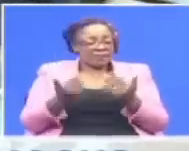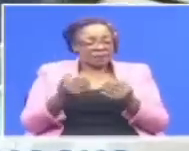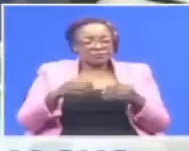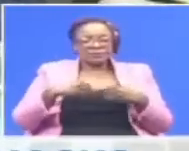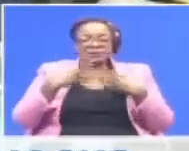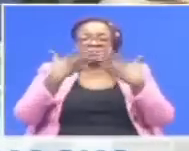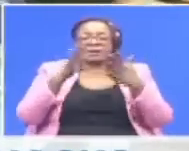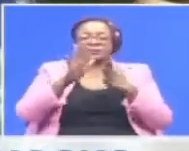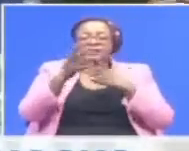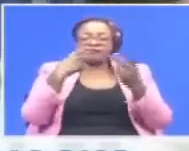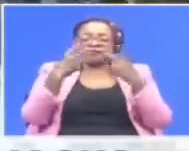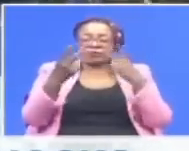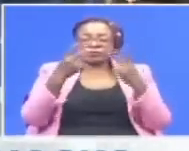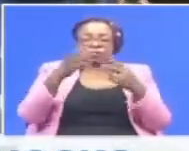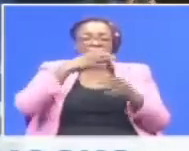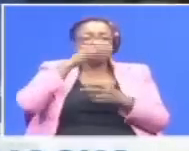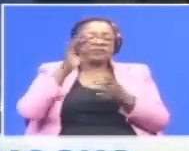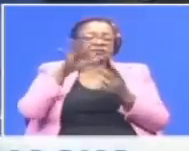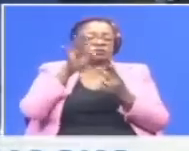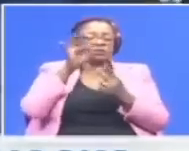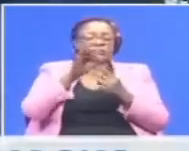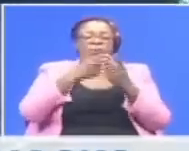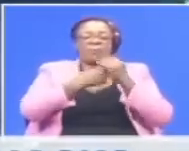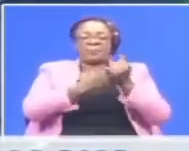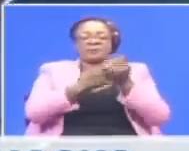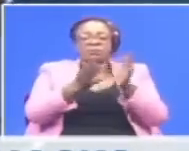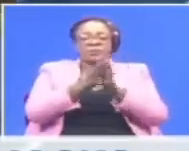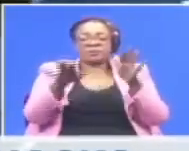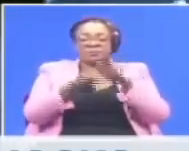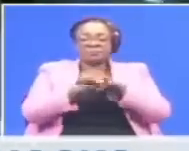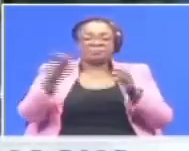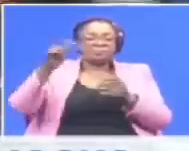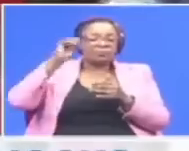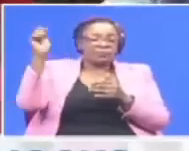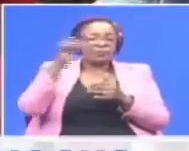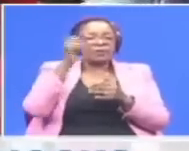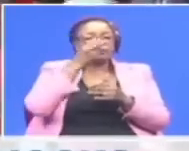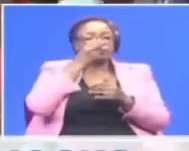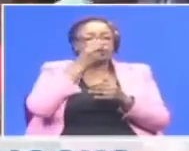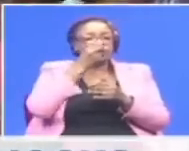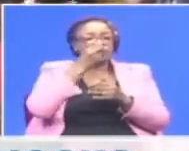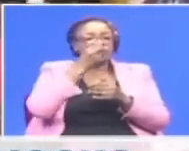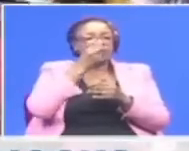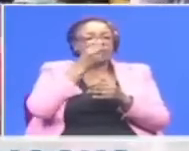their views on Mudavadi's choice to partner with Deputy President William Ruto.